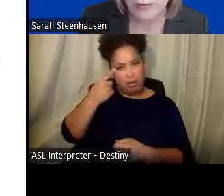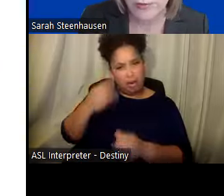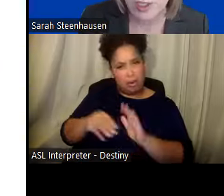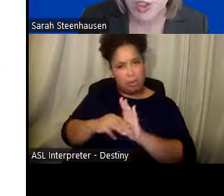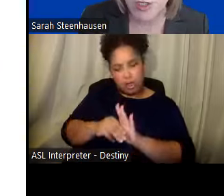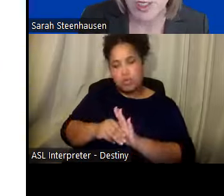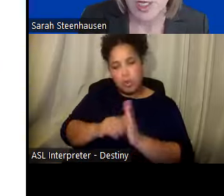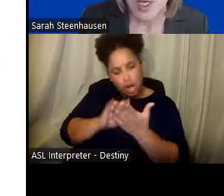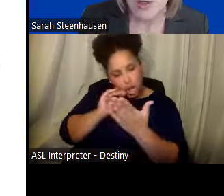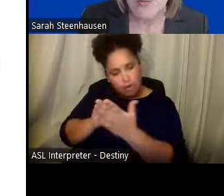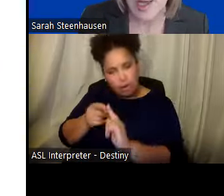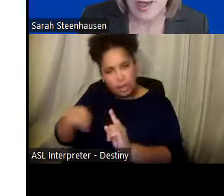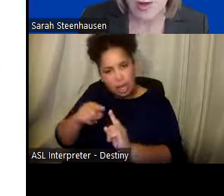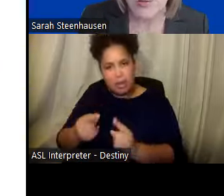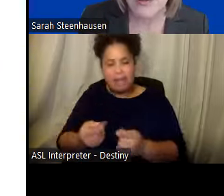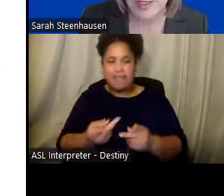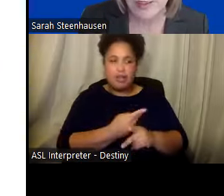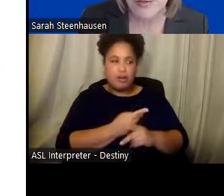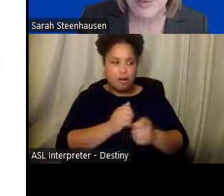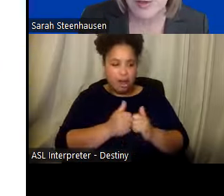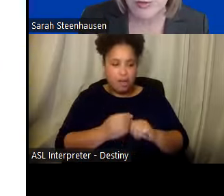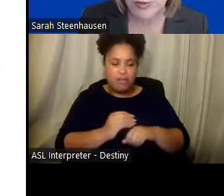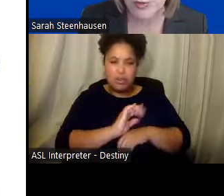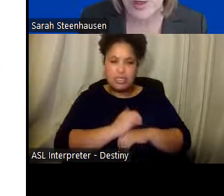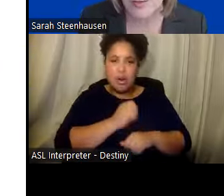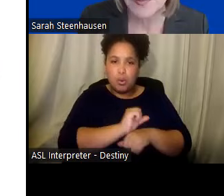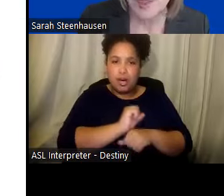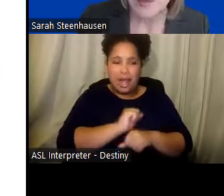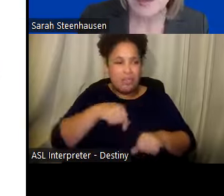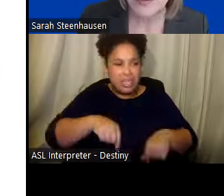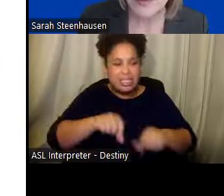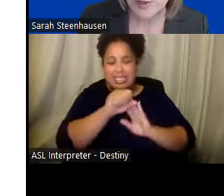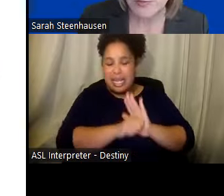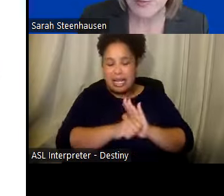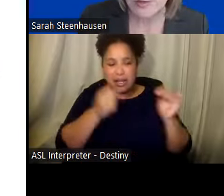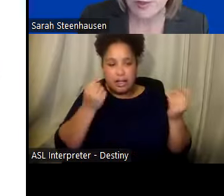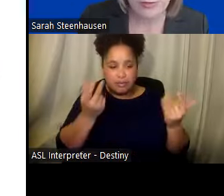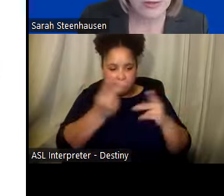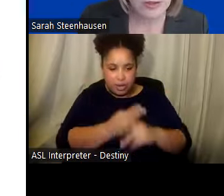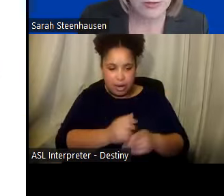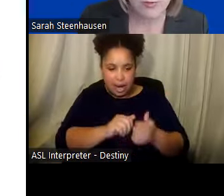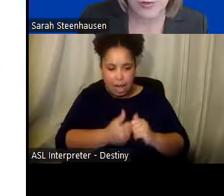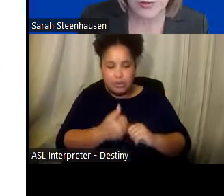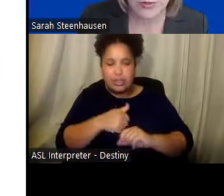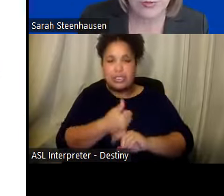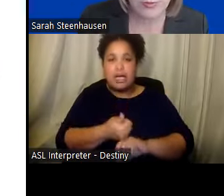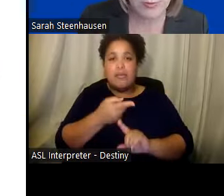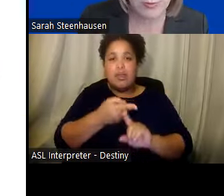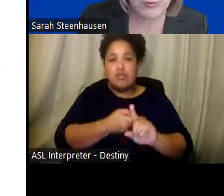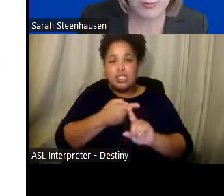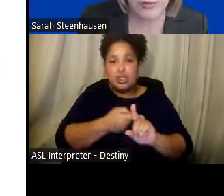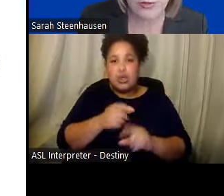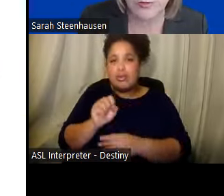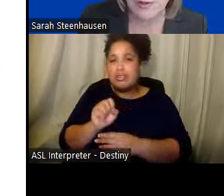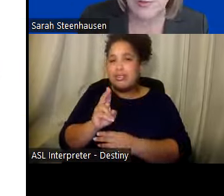own consideration of how the state can think through these sorts of rental subsidy needs for older adults and people